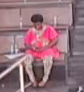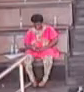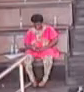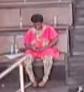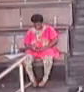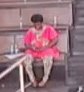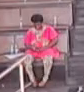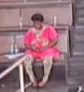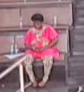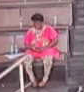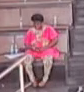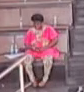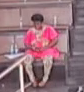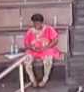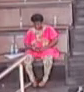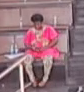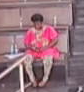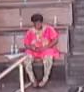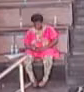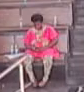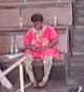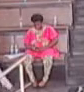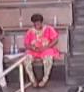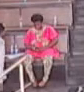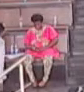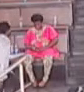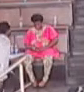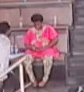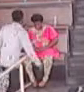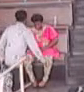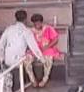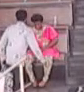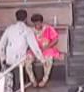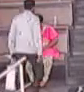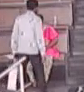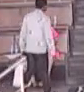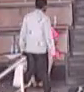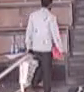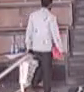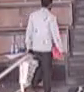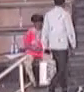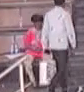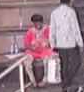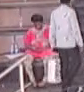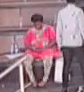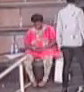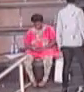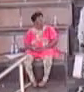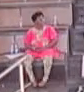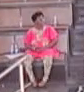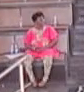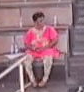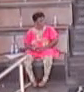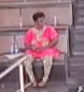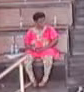And as you put on your caps, please ensure that your tassels are to the right-hand side. Thank you.